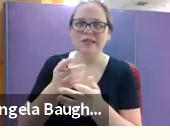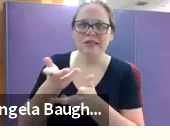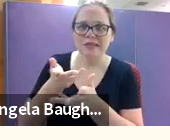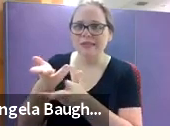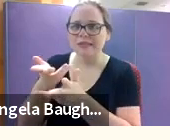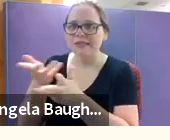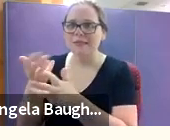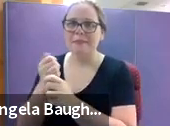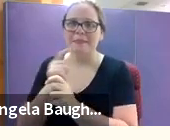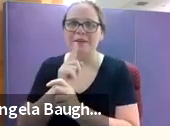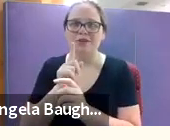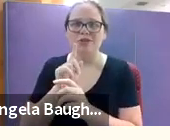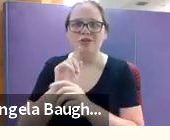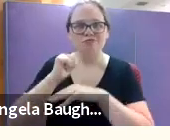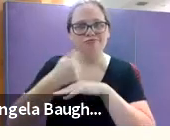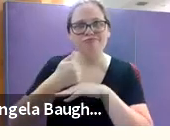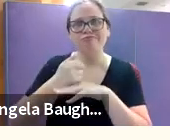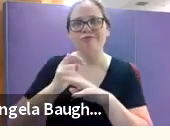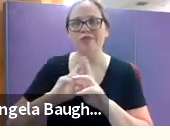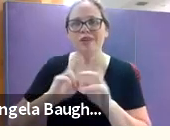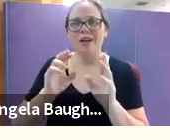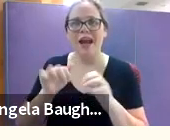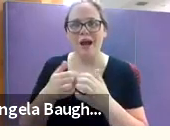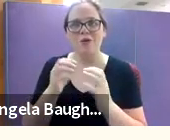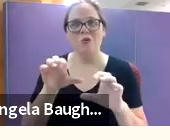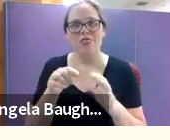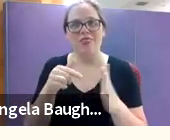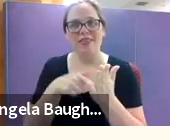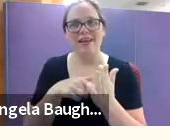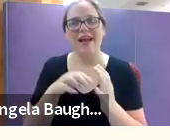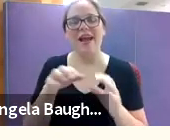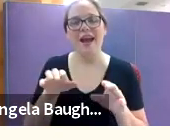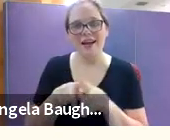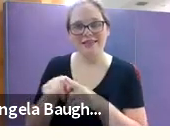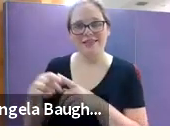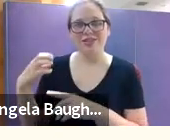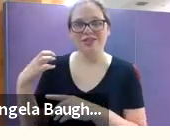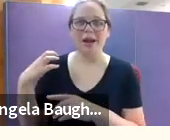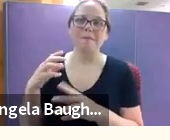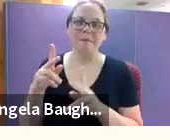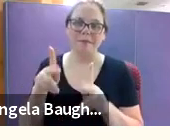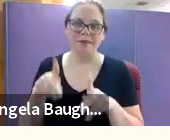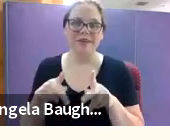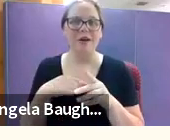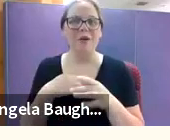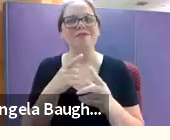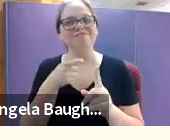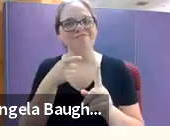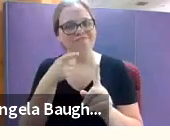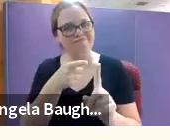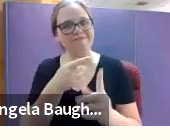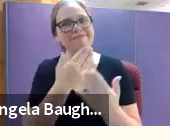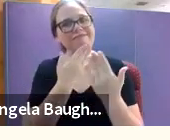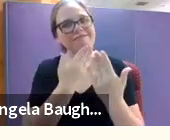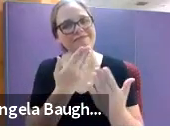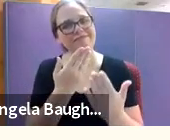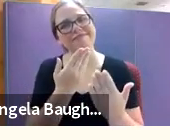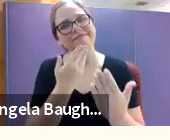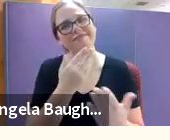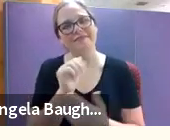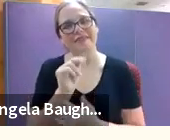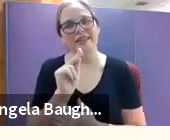that I had my little list of how to do this as the chairperson. So I want to especially thank her for all of her